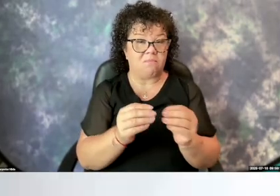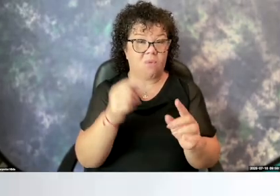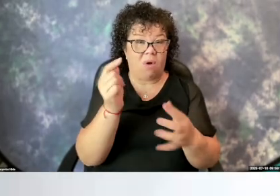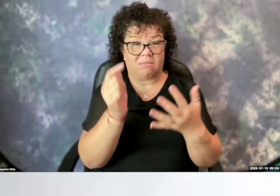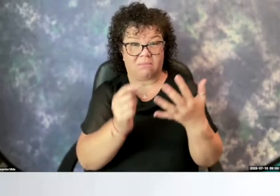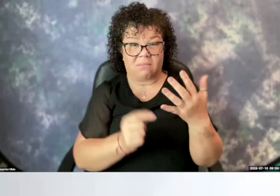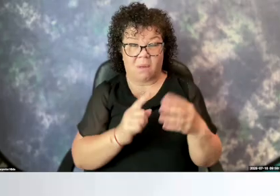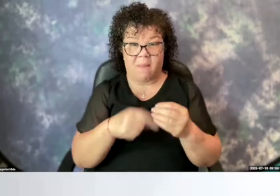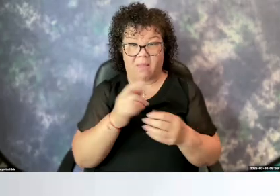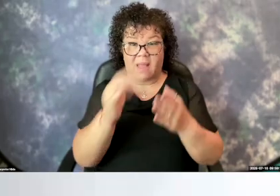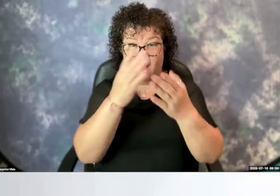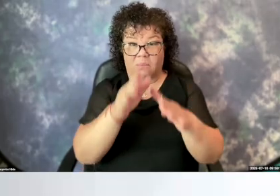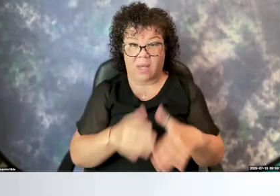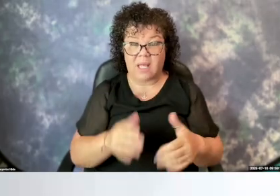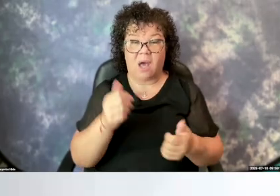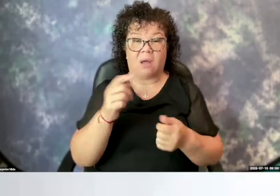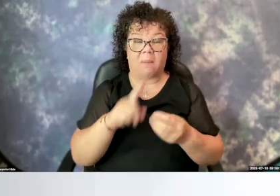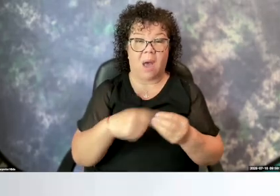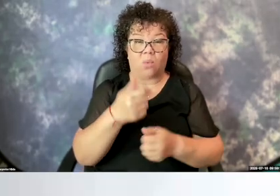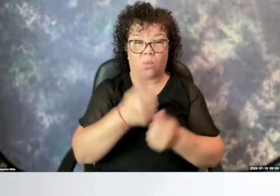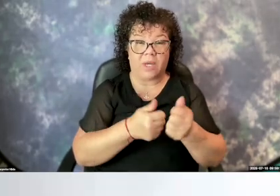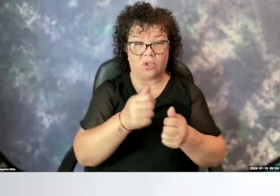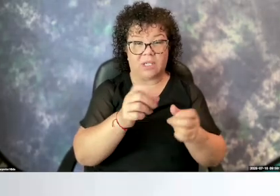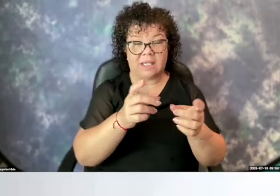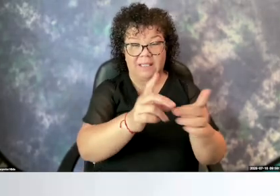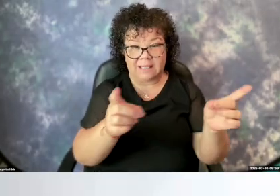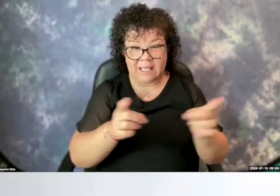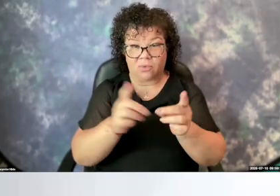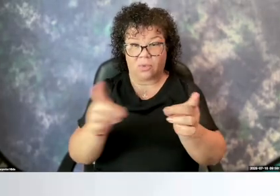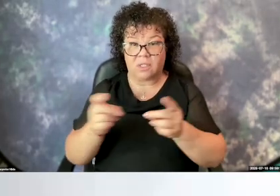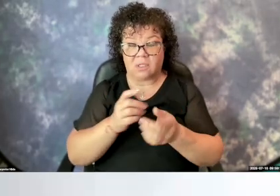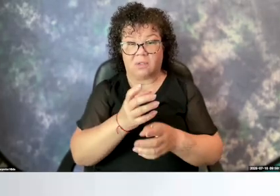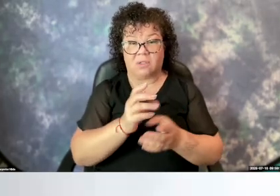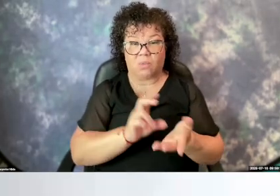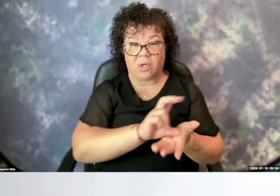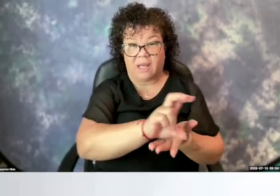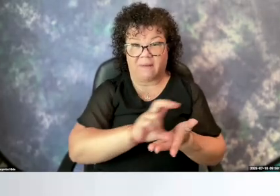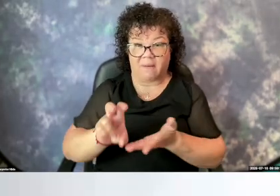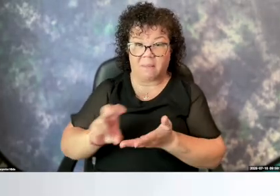that breakdown for what district got what. But yeah, so those two funding sources